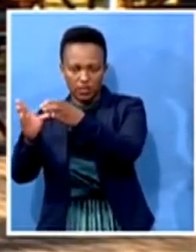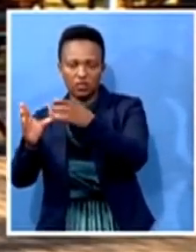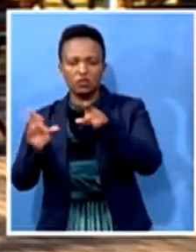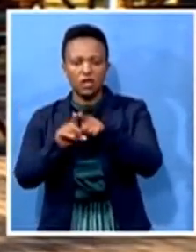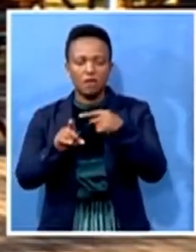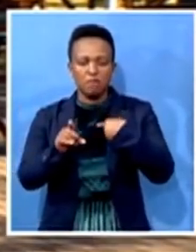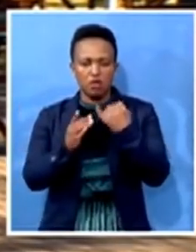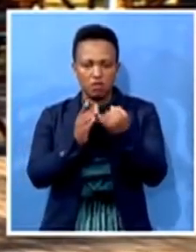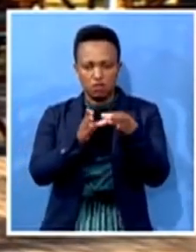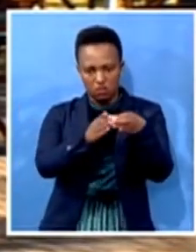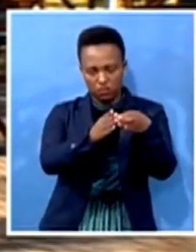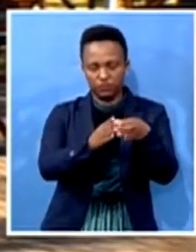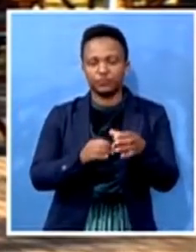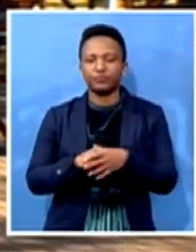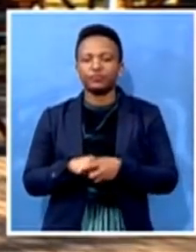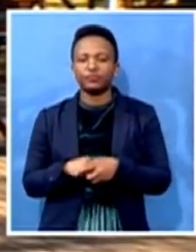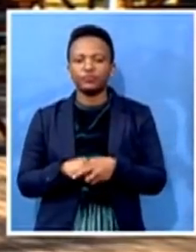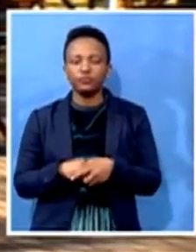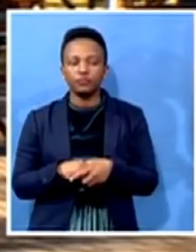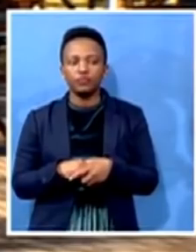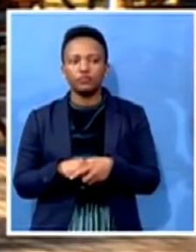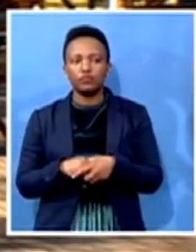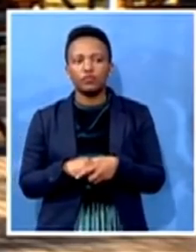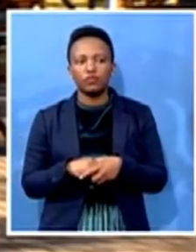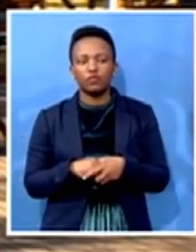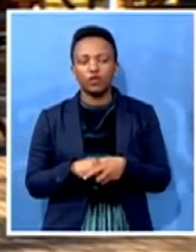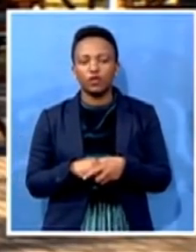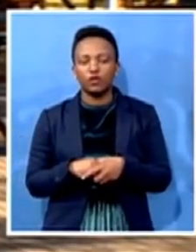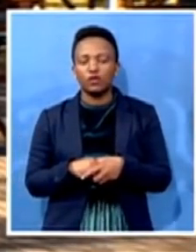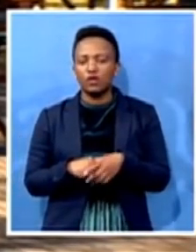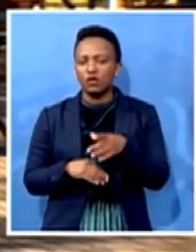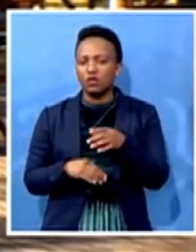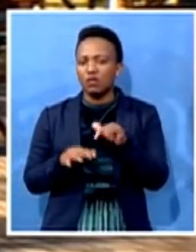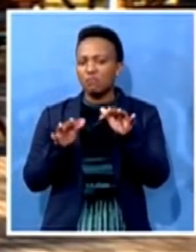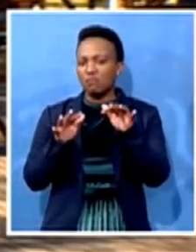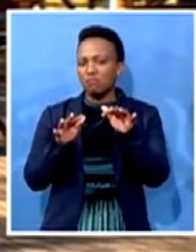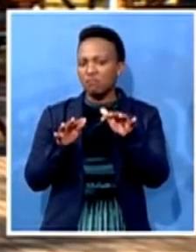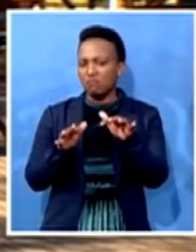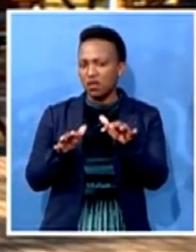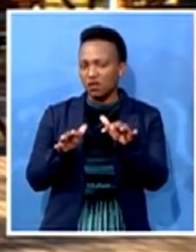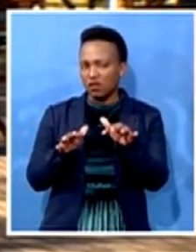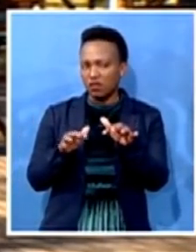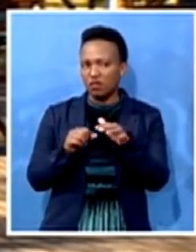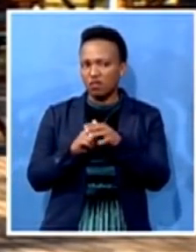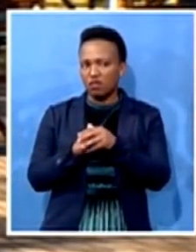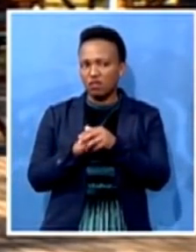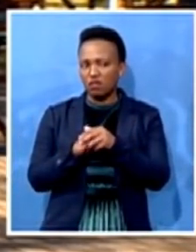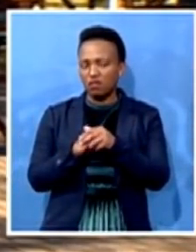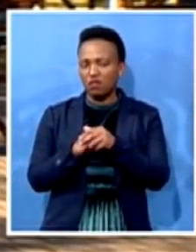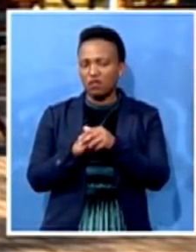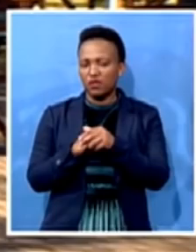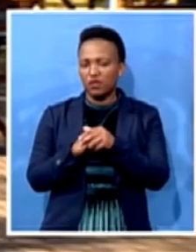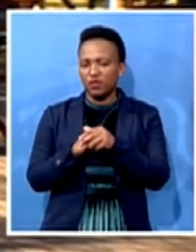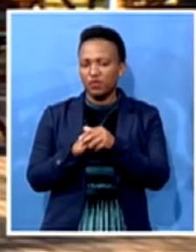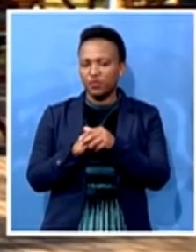for people out there who are scared of, the unknown, if you could tell us how, how the experience has been for